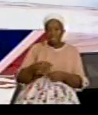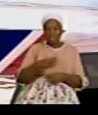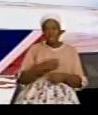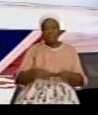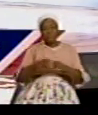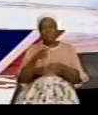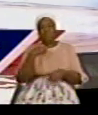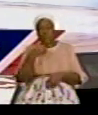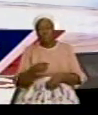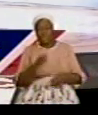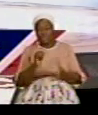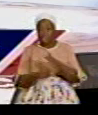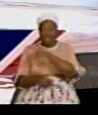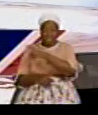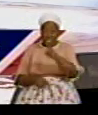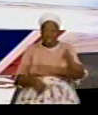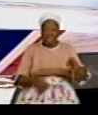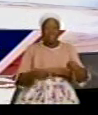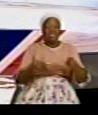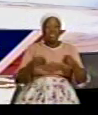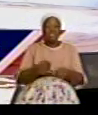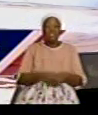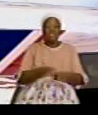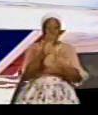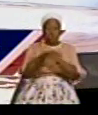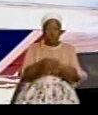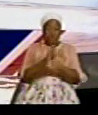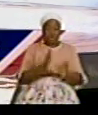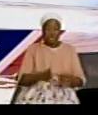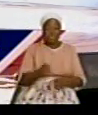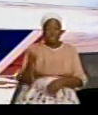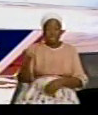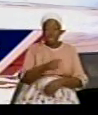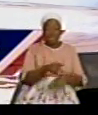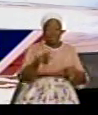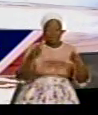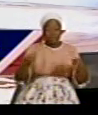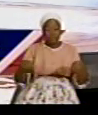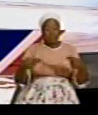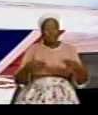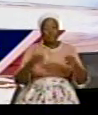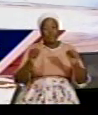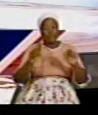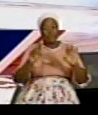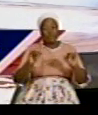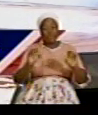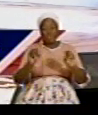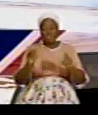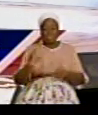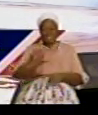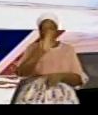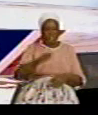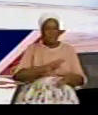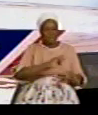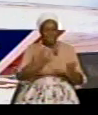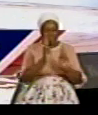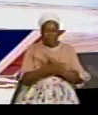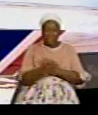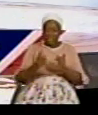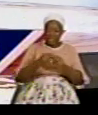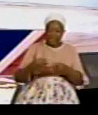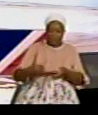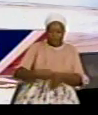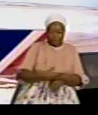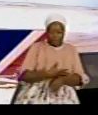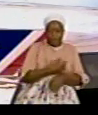Ye hypocrites, ye Pharisees, they never repented. And they